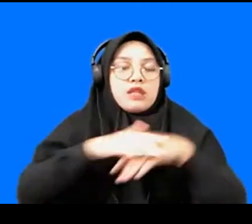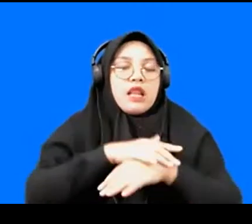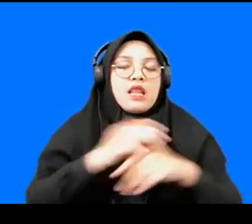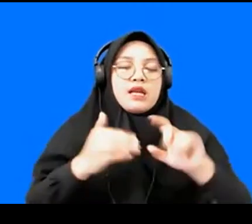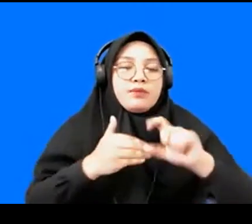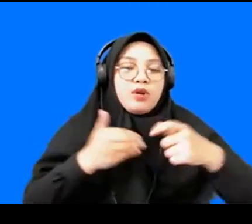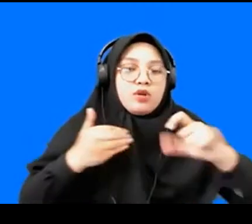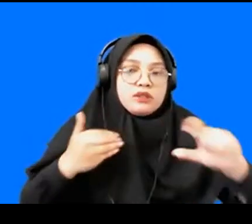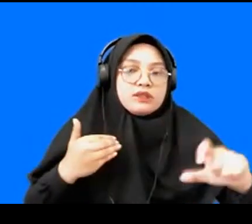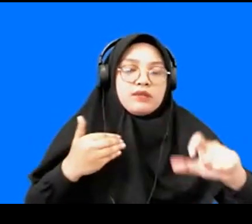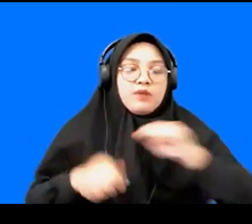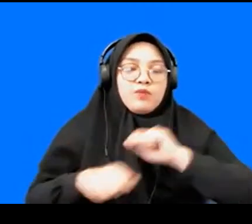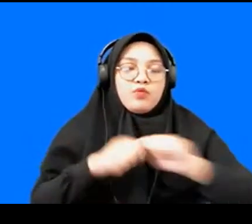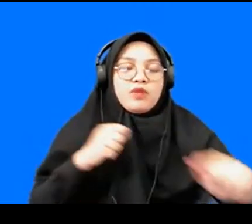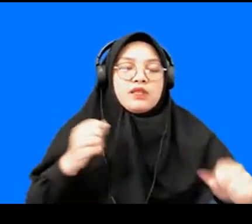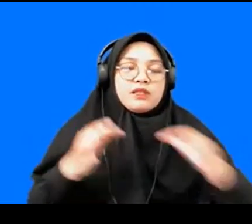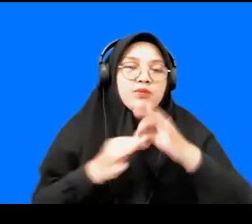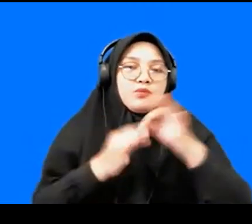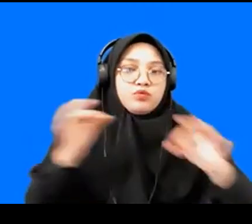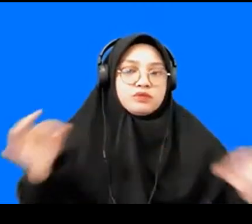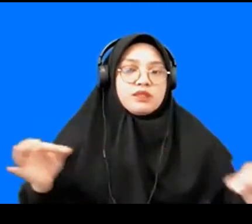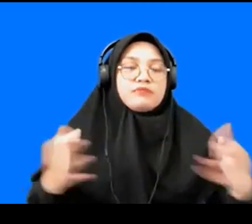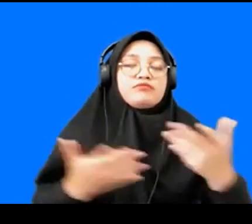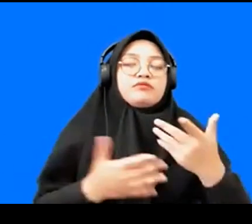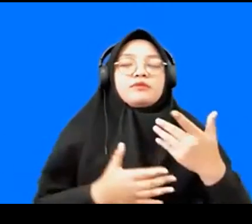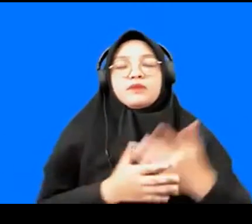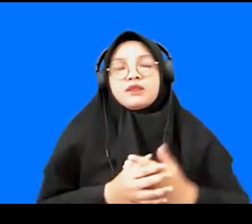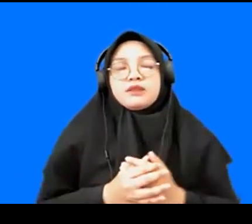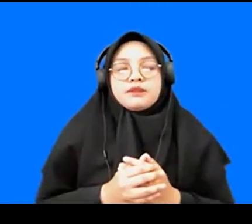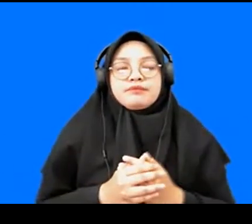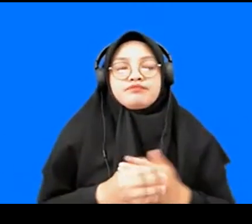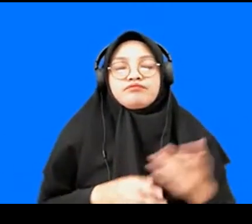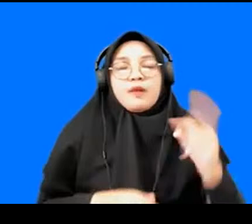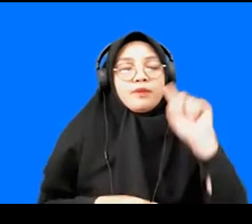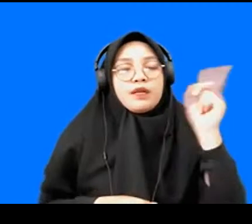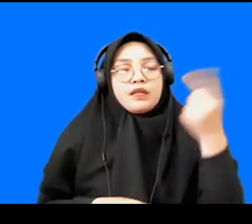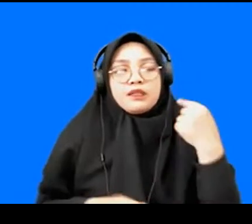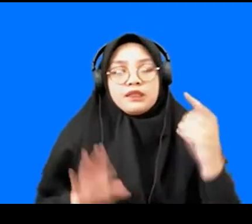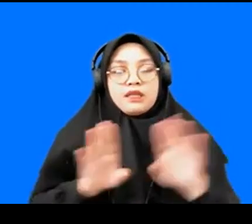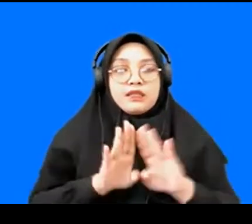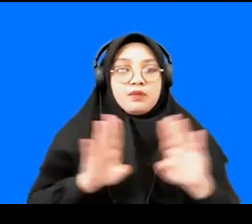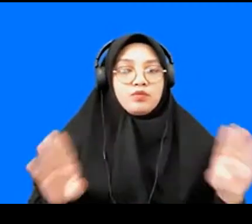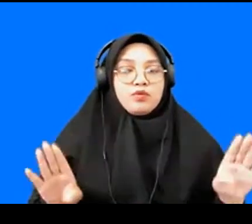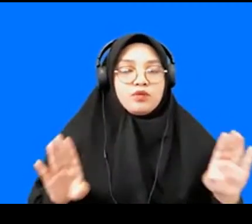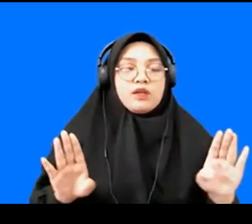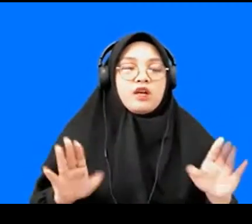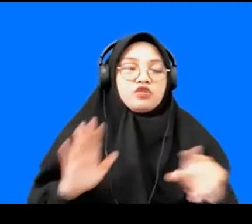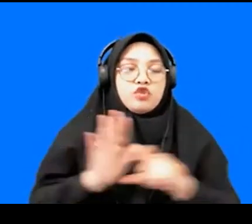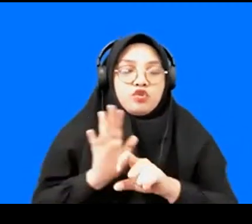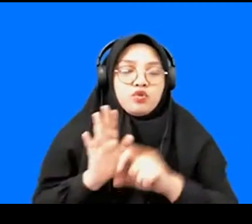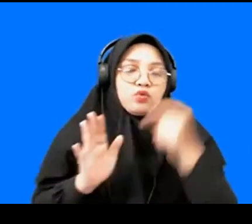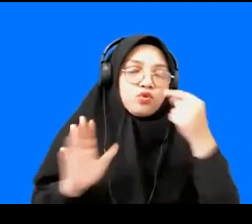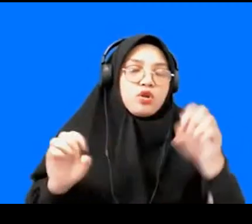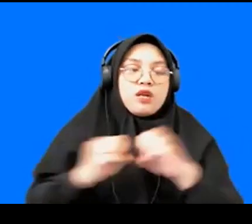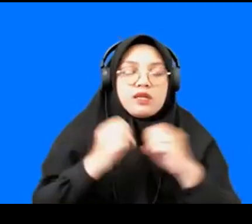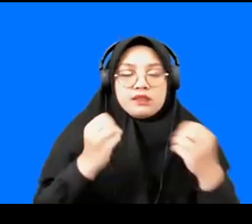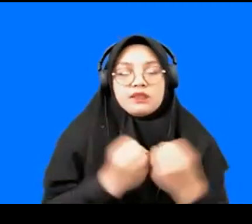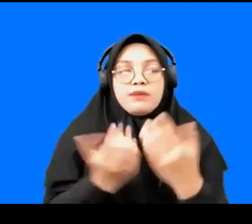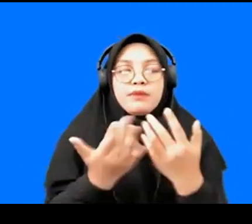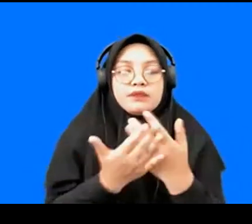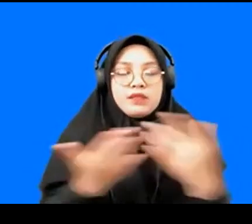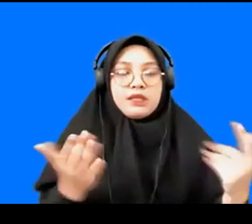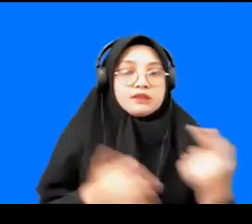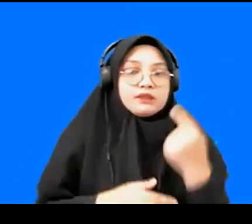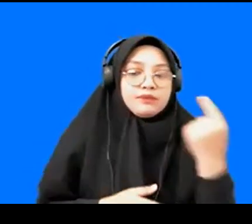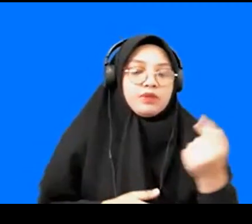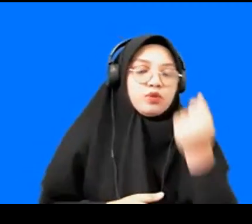government opens for the CSO, for instance, the participations for the budgeting